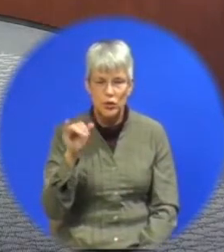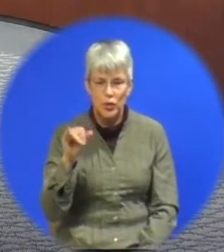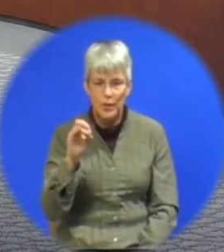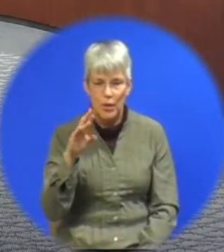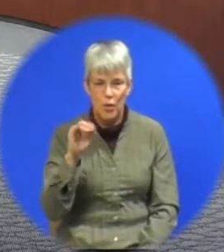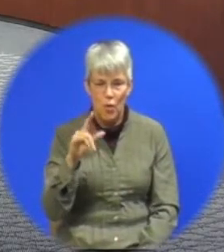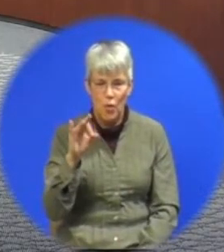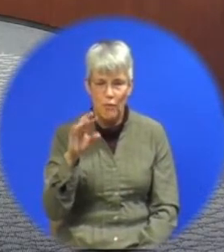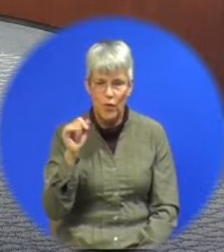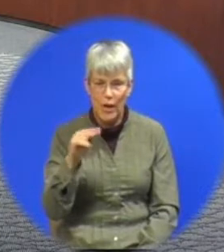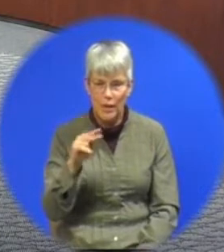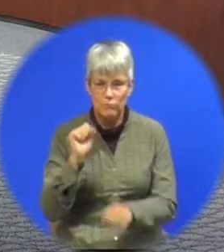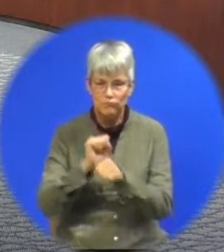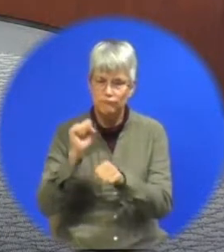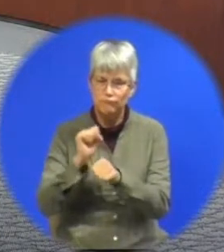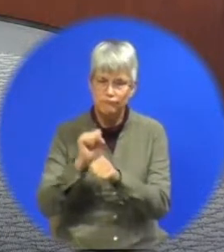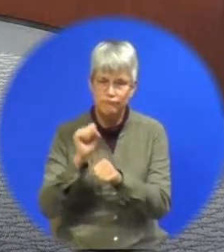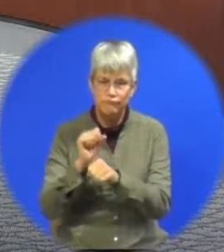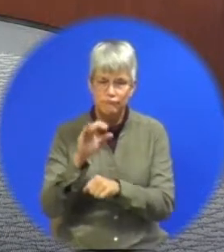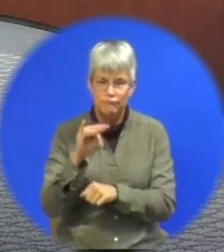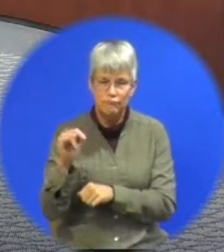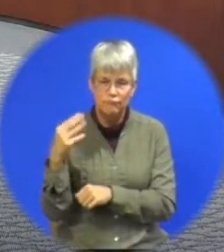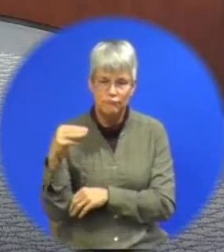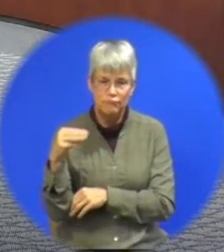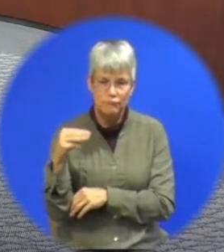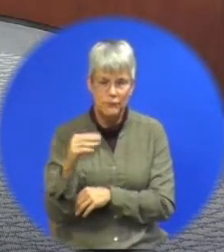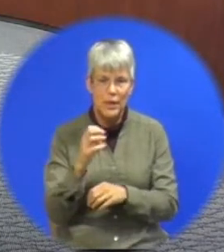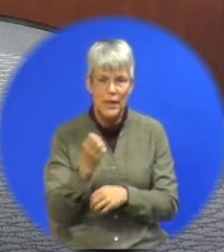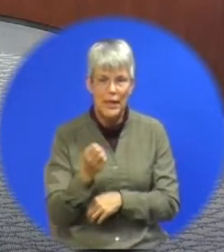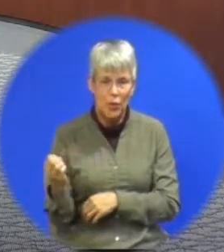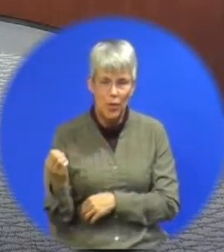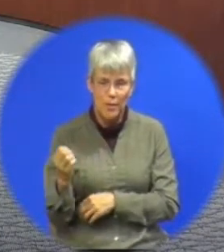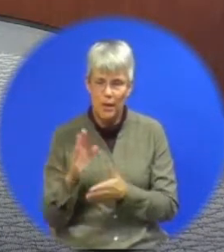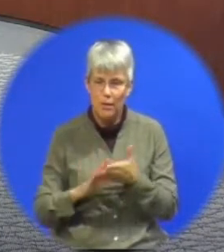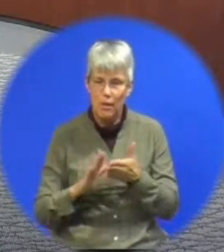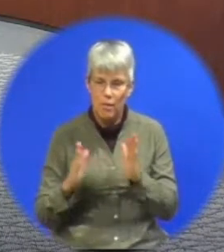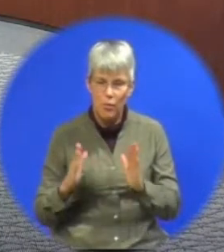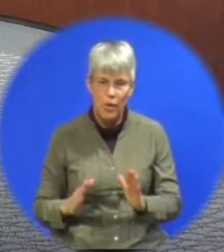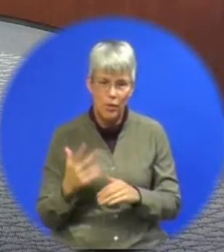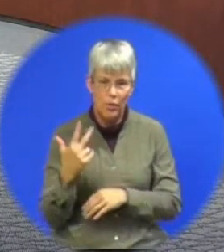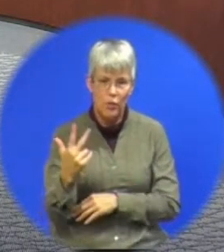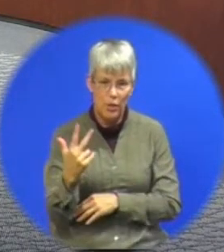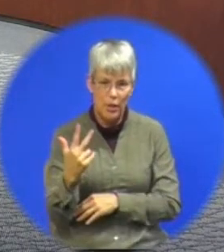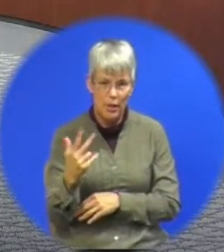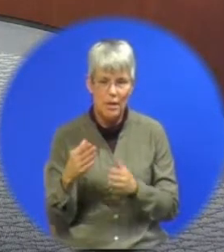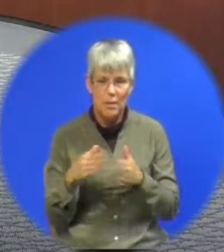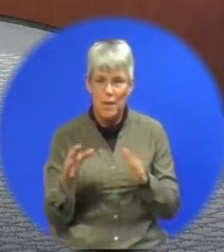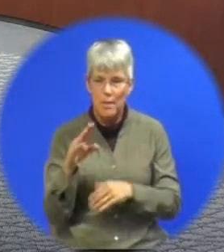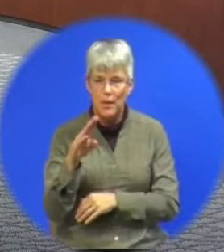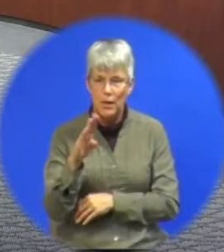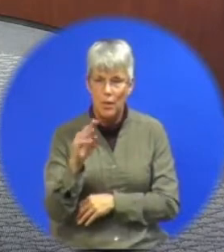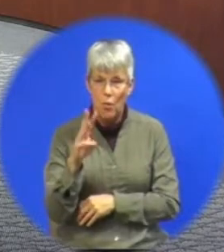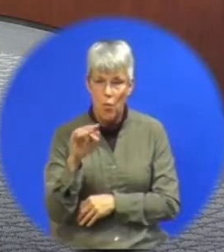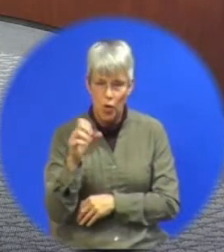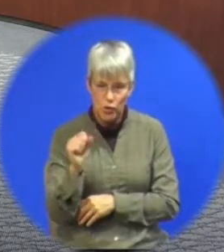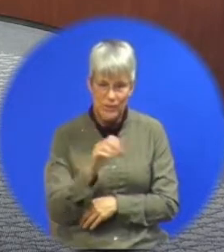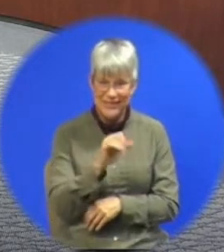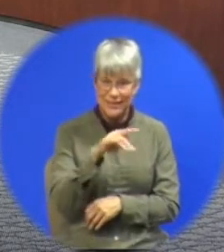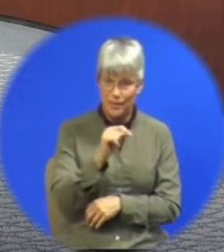employed by the City of Morganton as Equipment Operator 3 in the Public Works Department on September 5th,